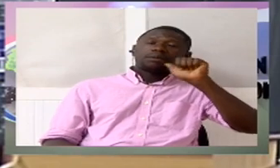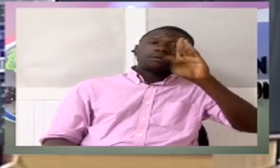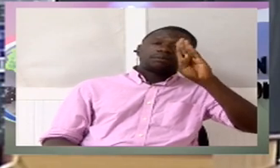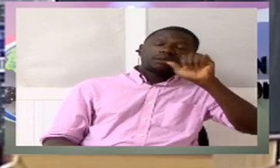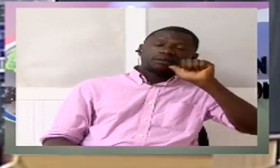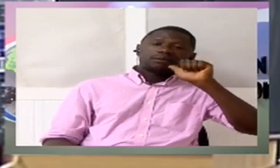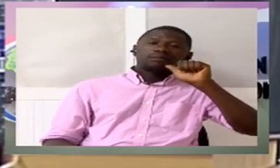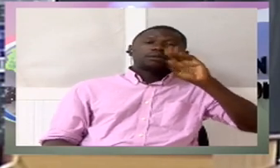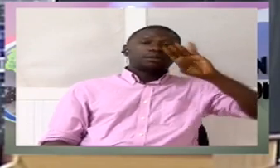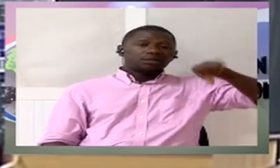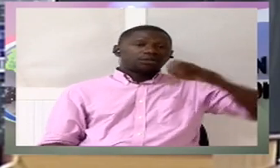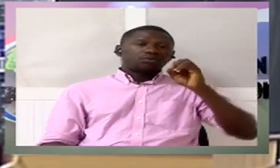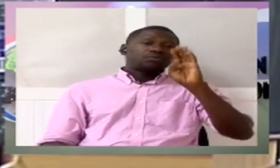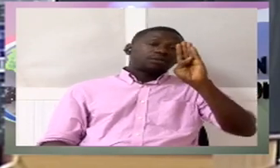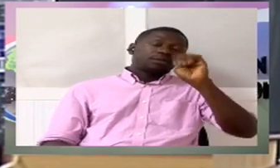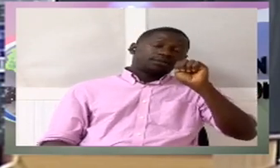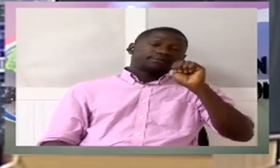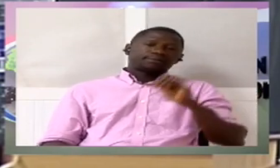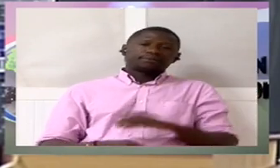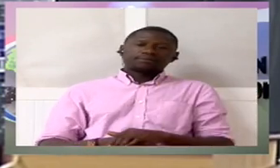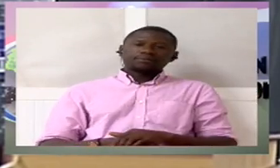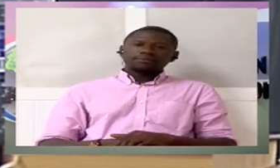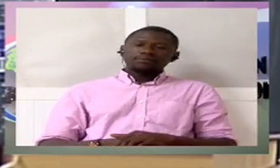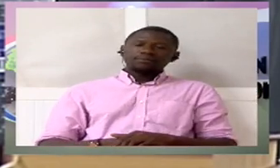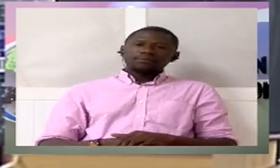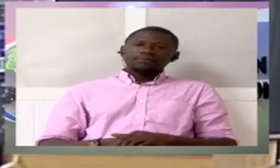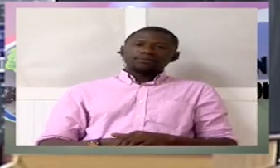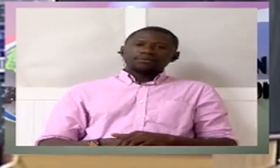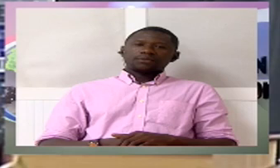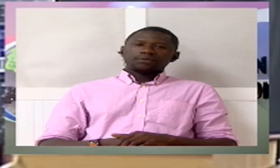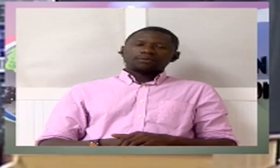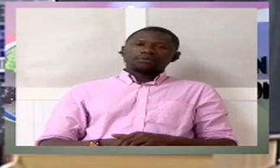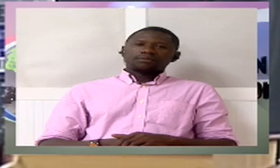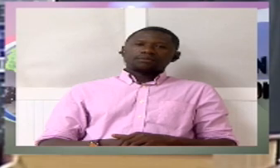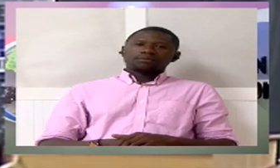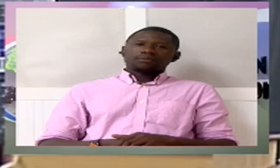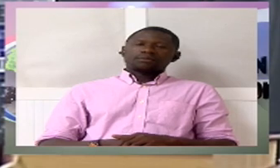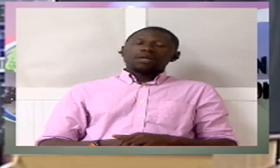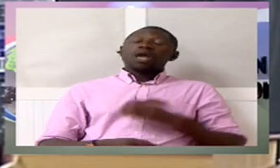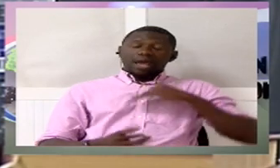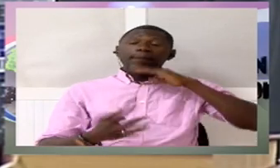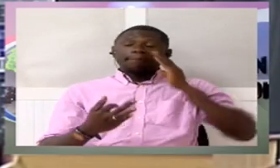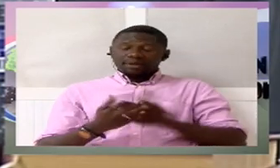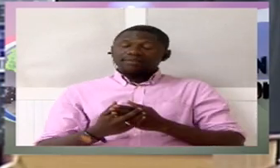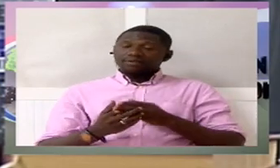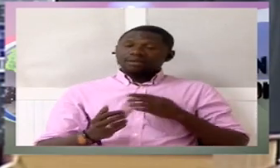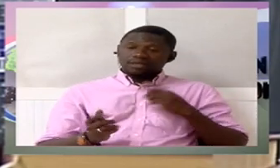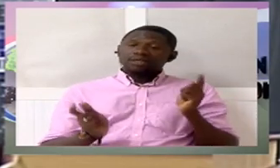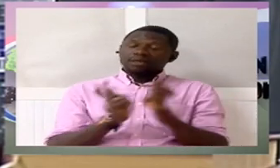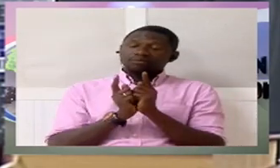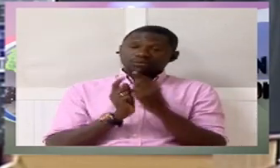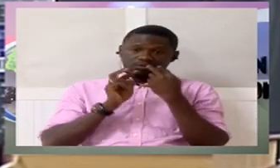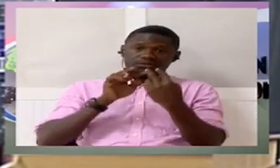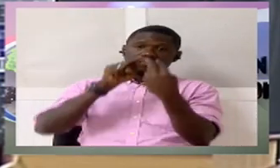Job. Tida Baba Job. Tida Baba Job. Nlatale pour nié ñoje. I came so that we could see each